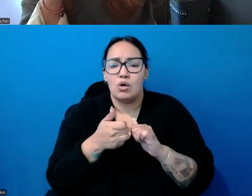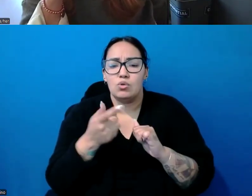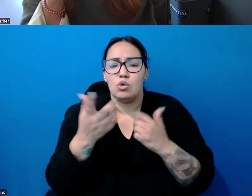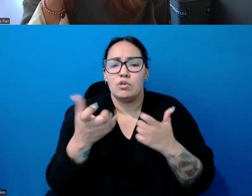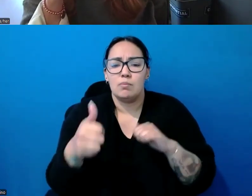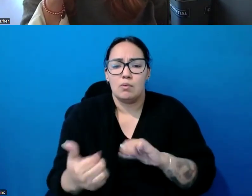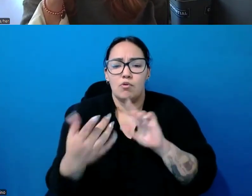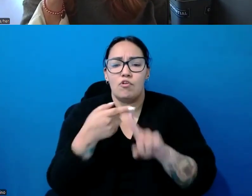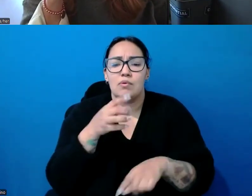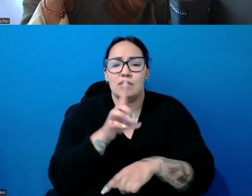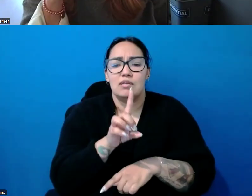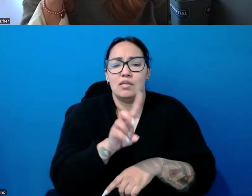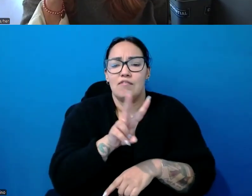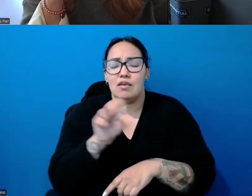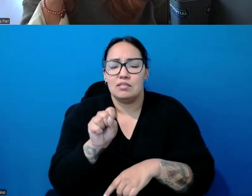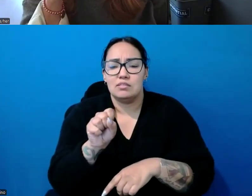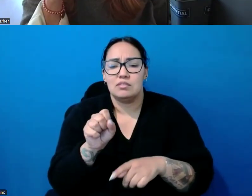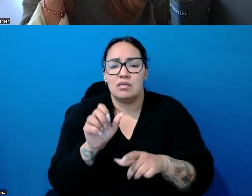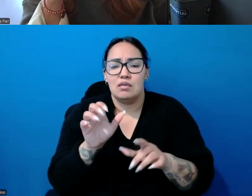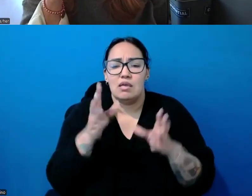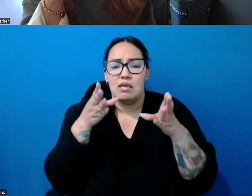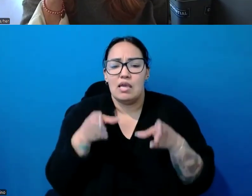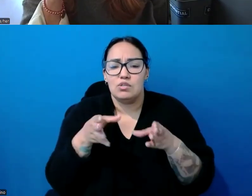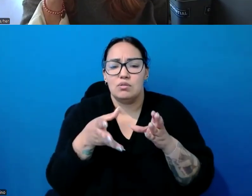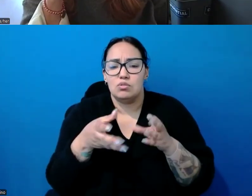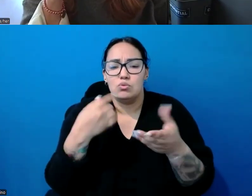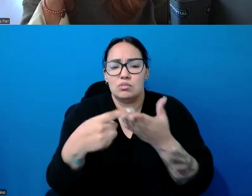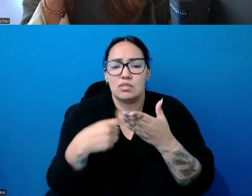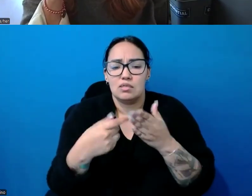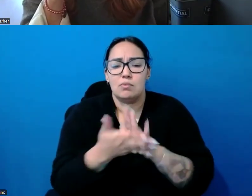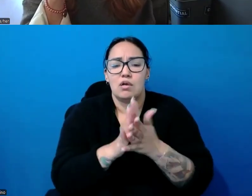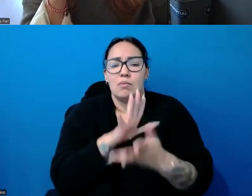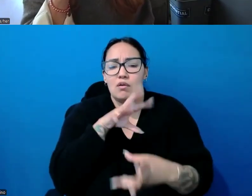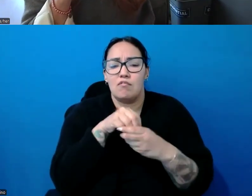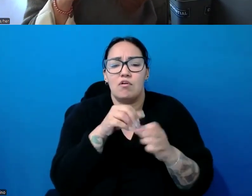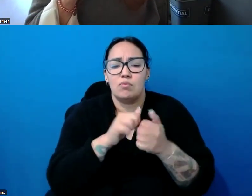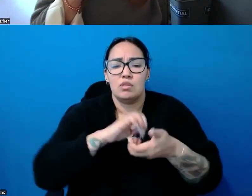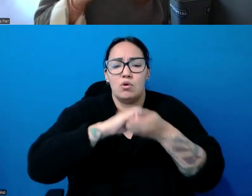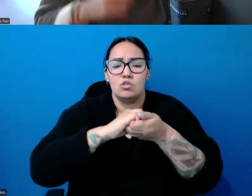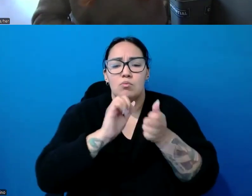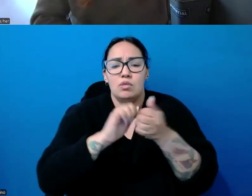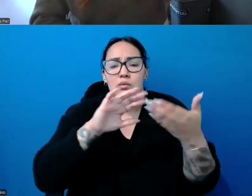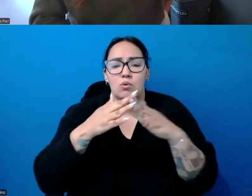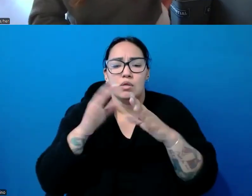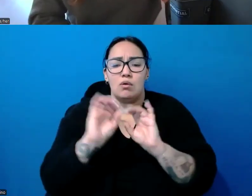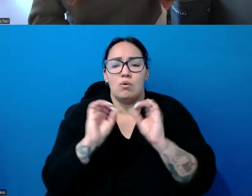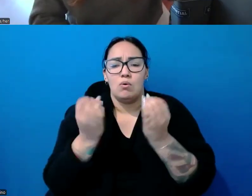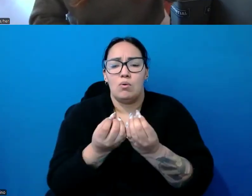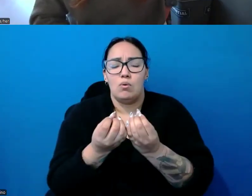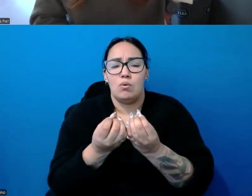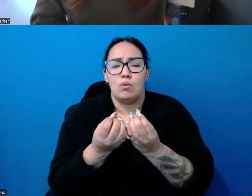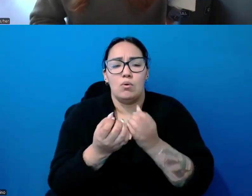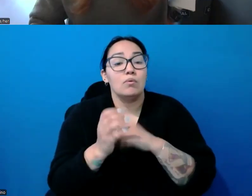a DV-SAHT advocate to discuss being in a partnership with community organizations? You